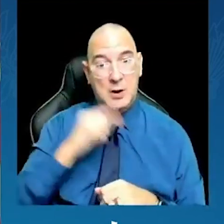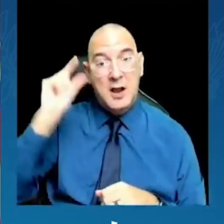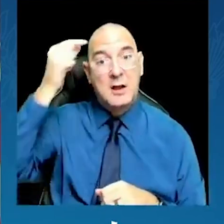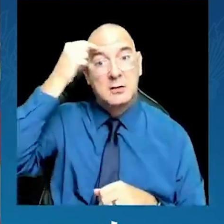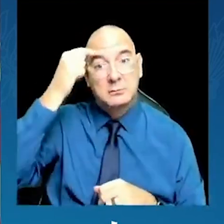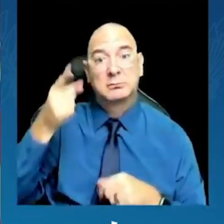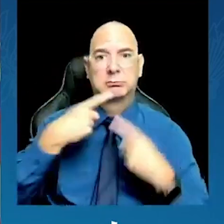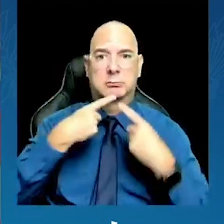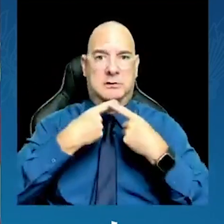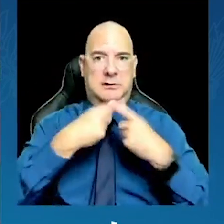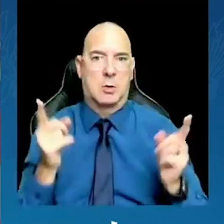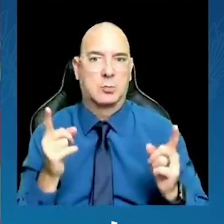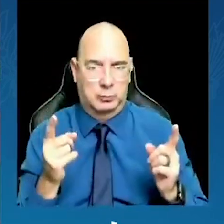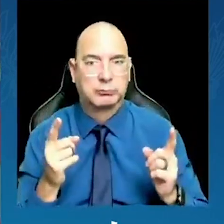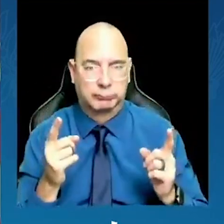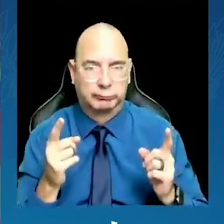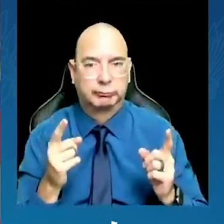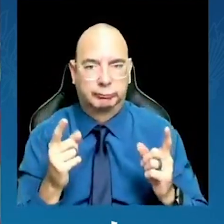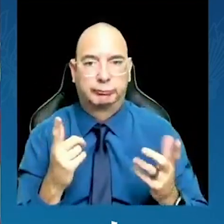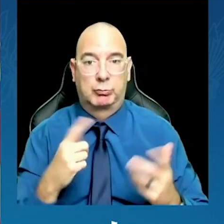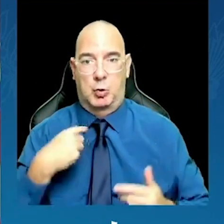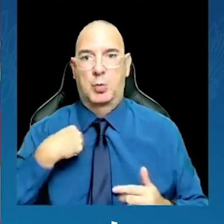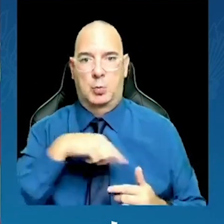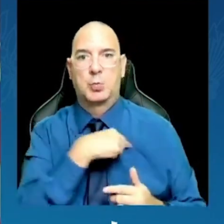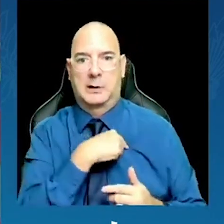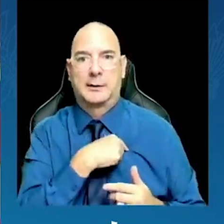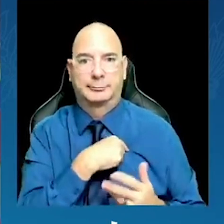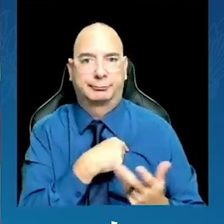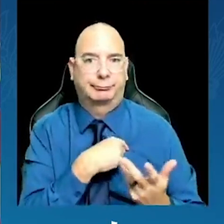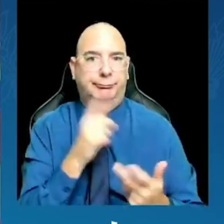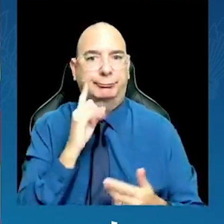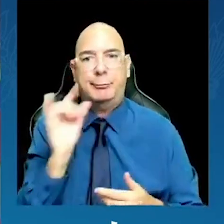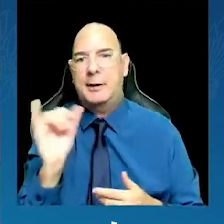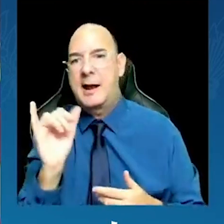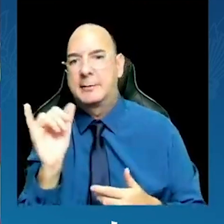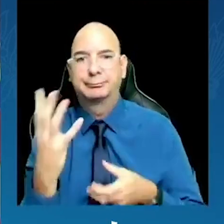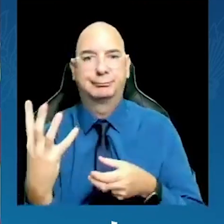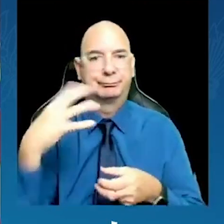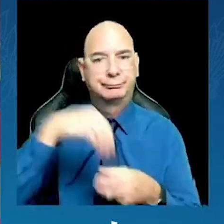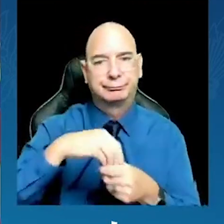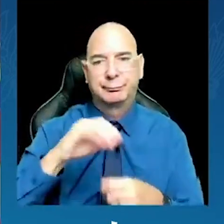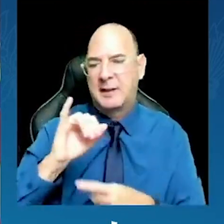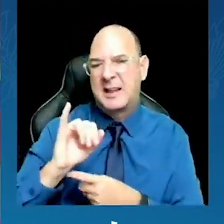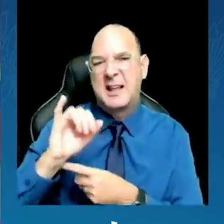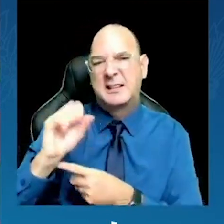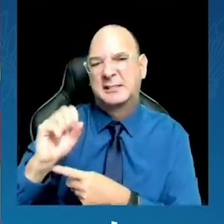commitment to the International Space Station through 2030.